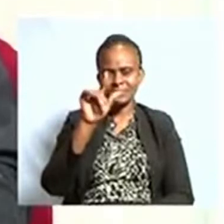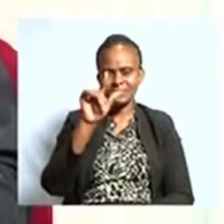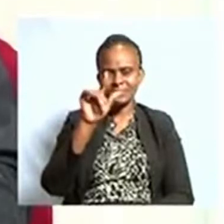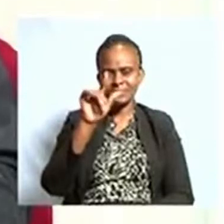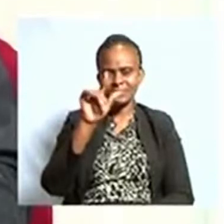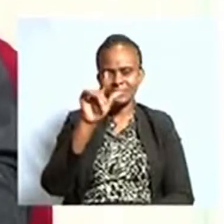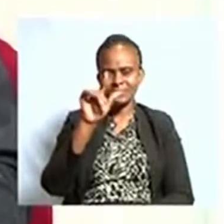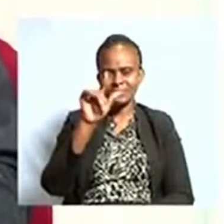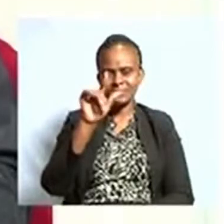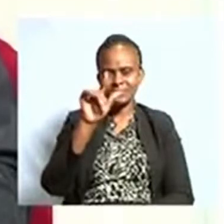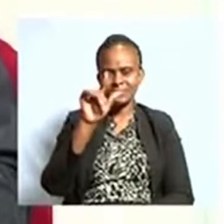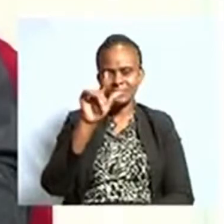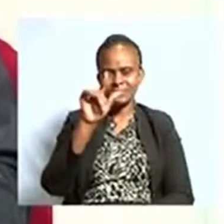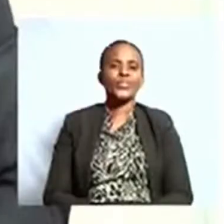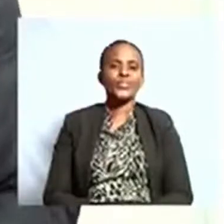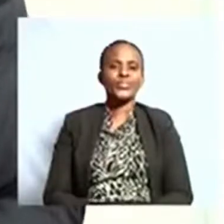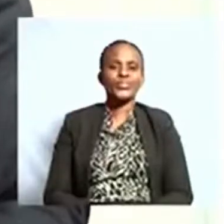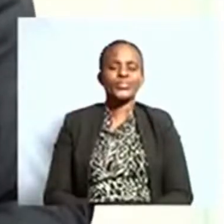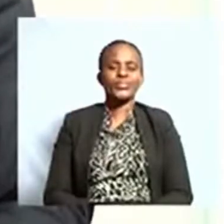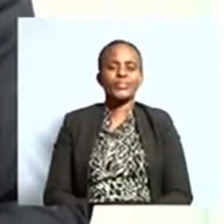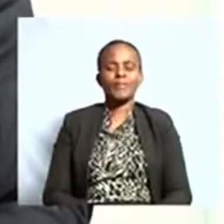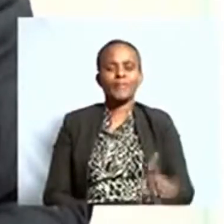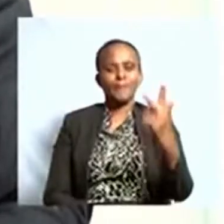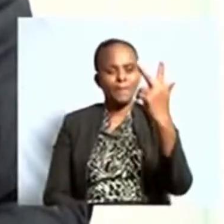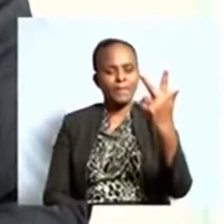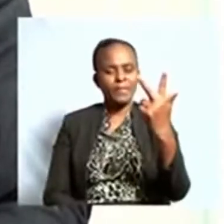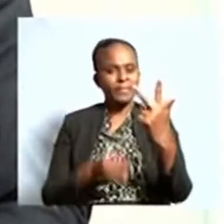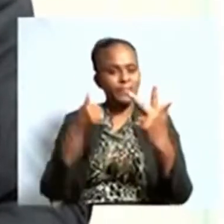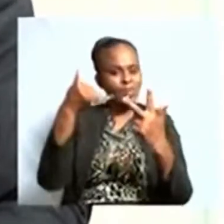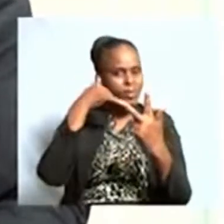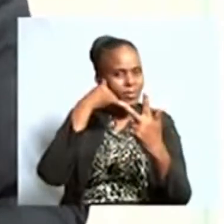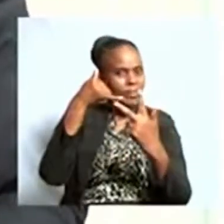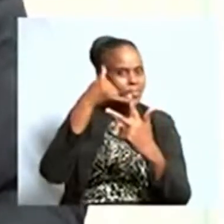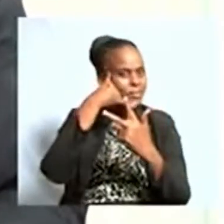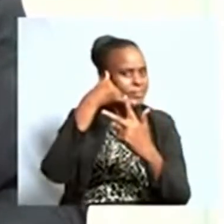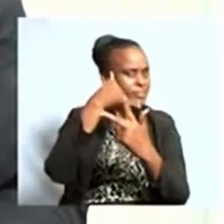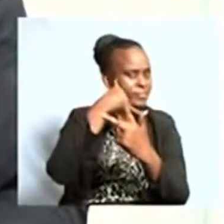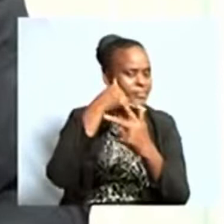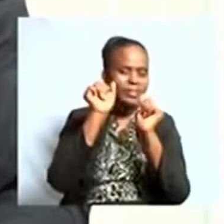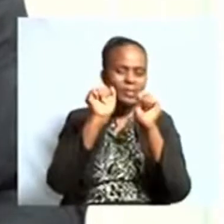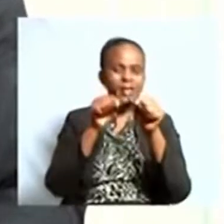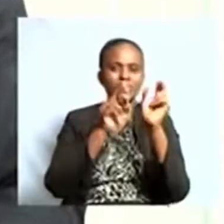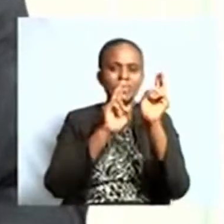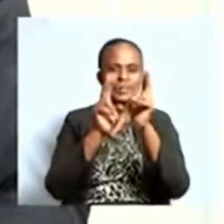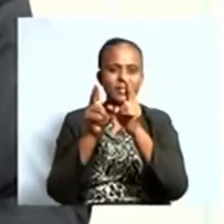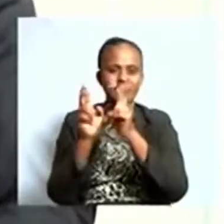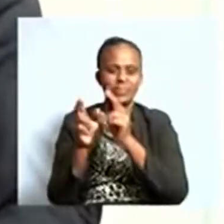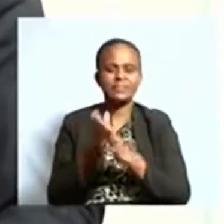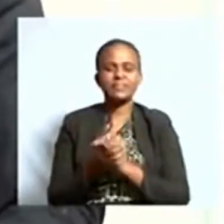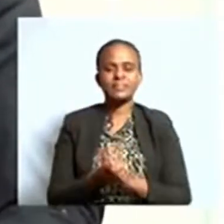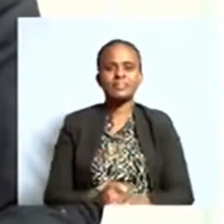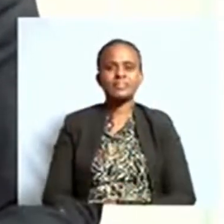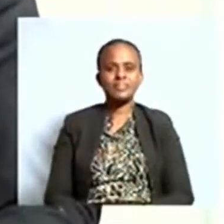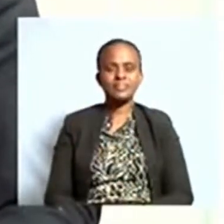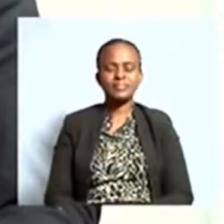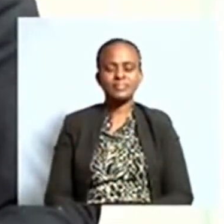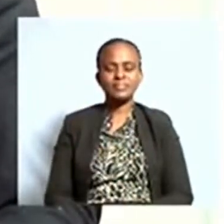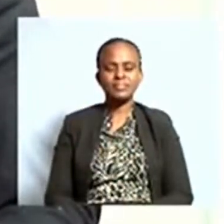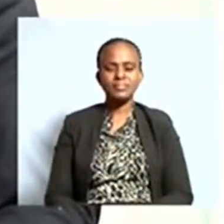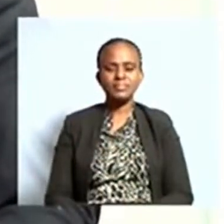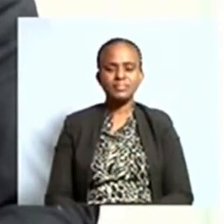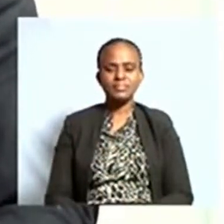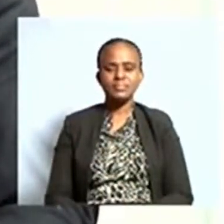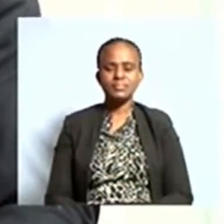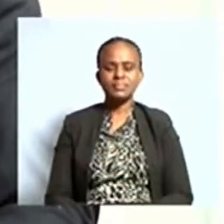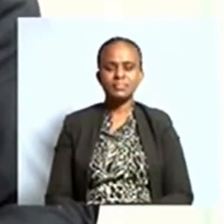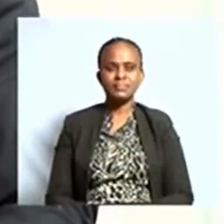Let's accommodate a set of 3 calls so that at least you'll be able to respond to those concerns that the callers will